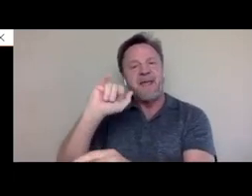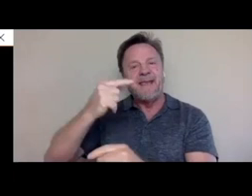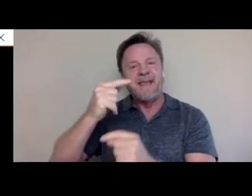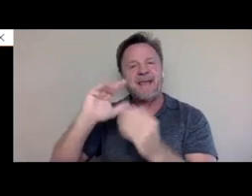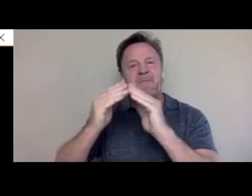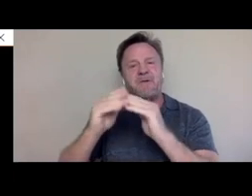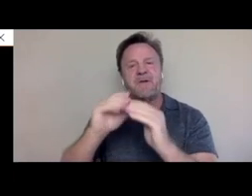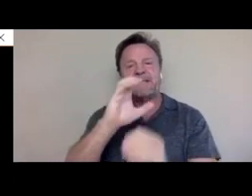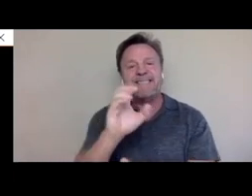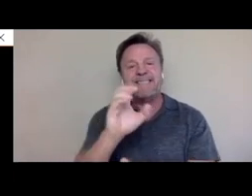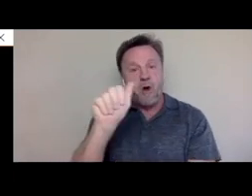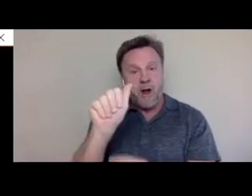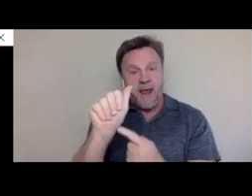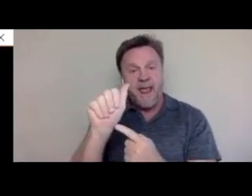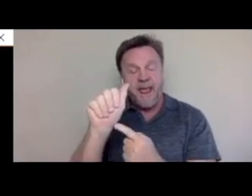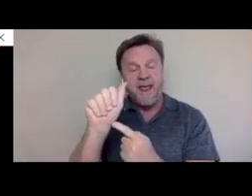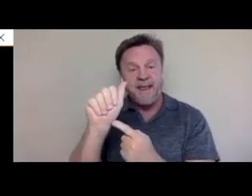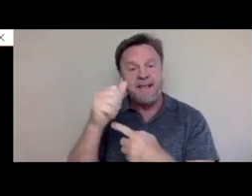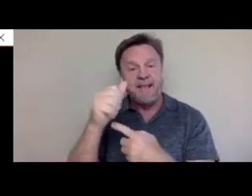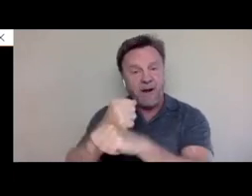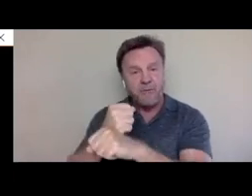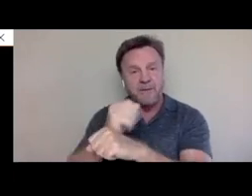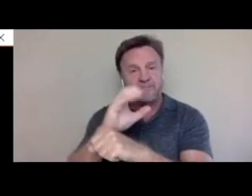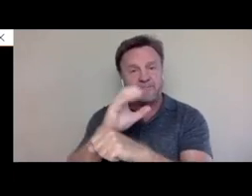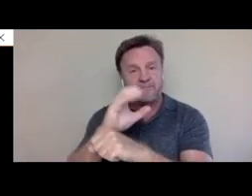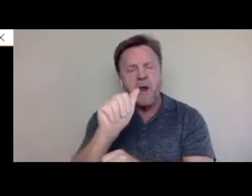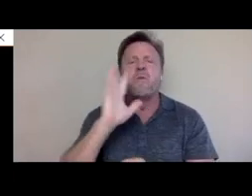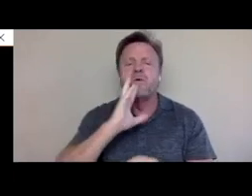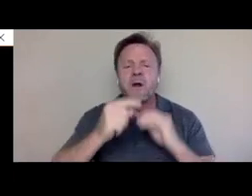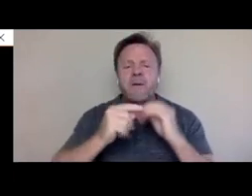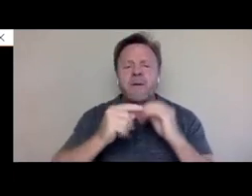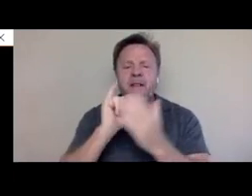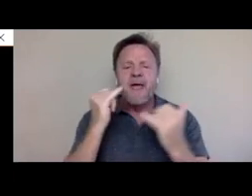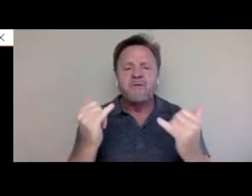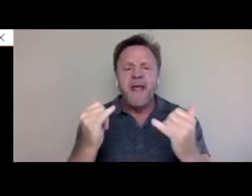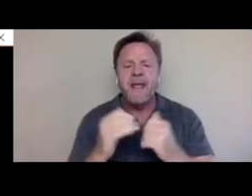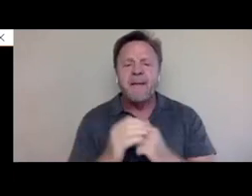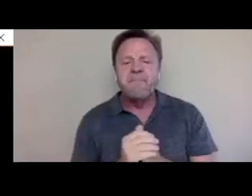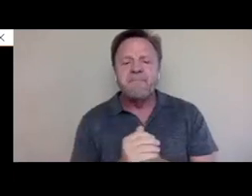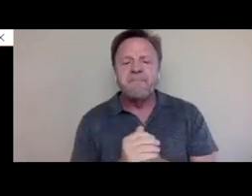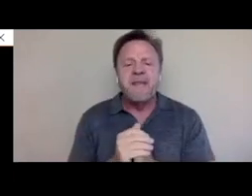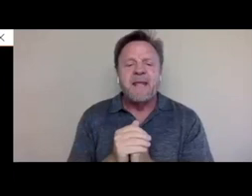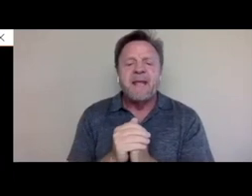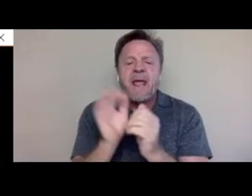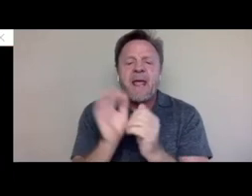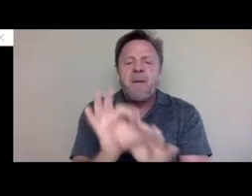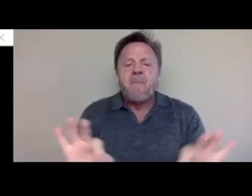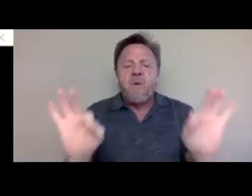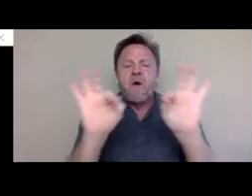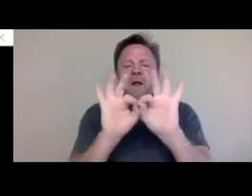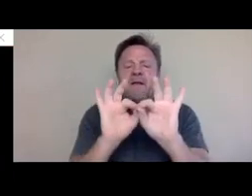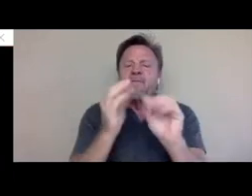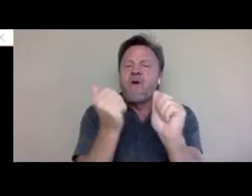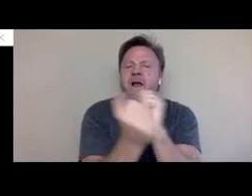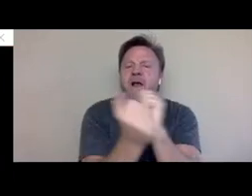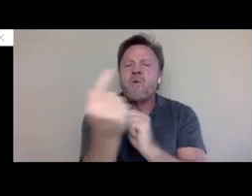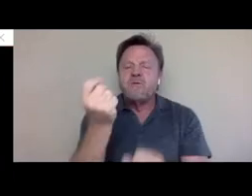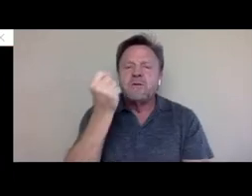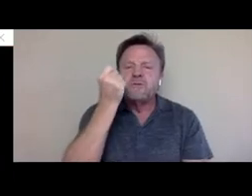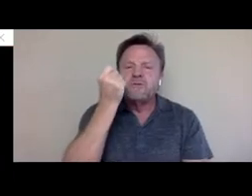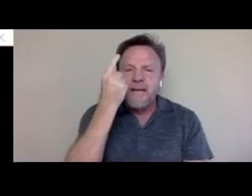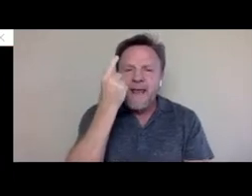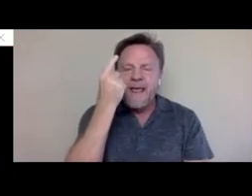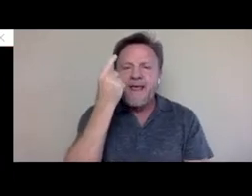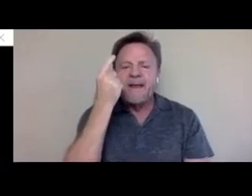CRA. And we're going to be talking about that today. It's important for all of us to understand